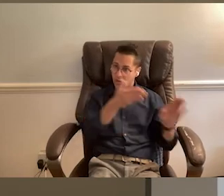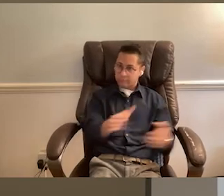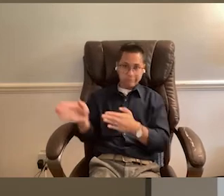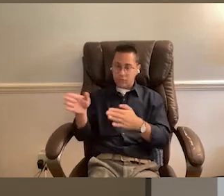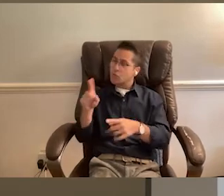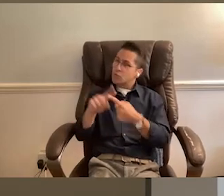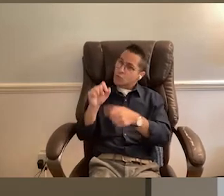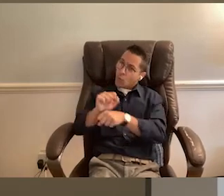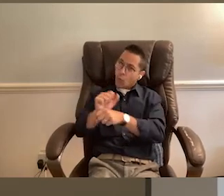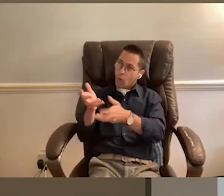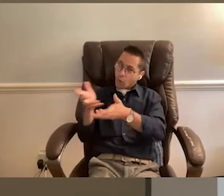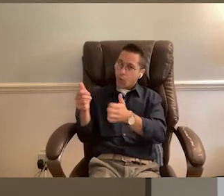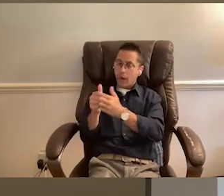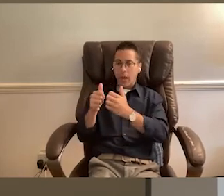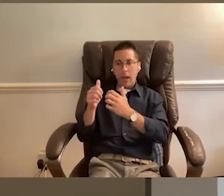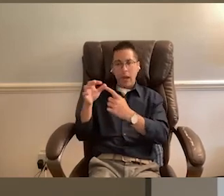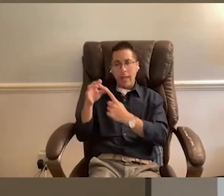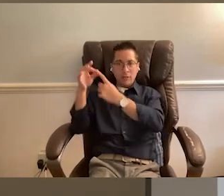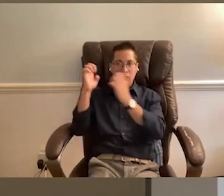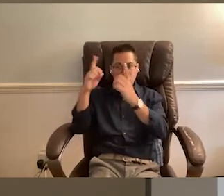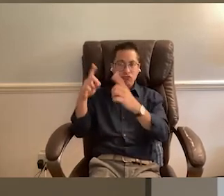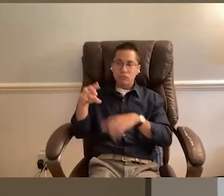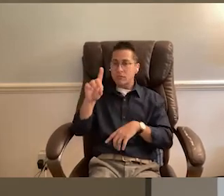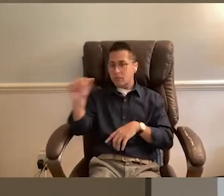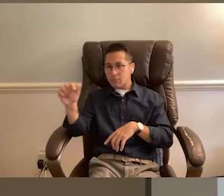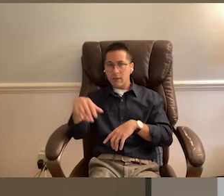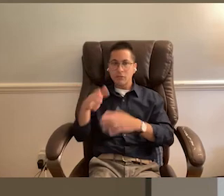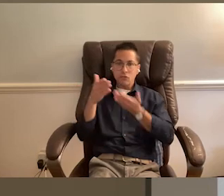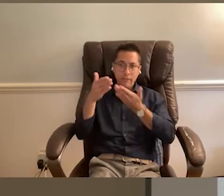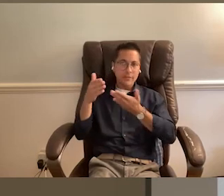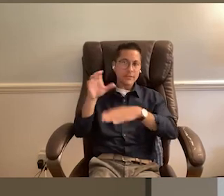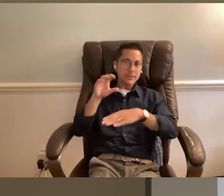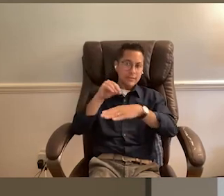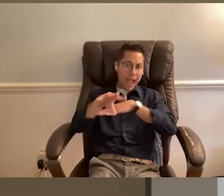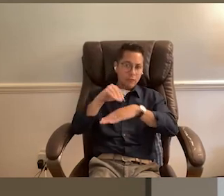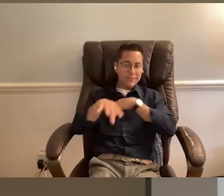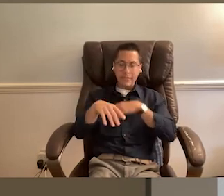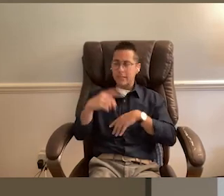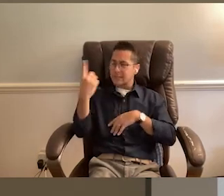More benefits. So this is just things that we have observed. We've observed